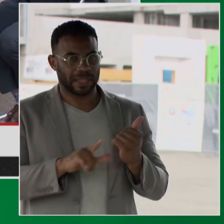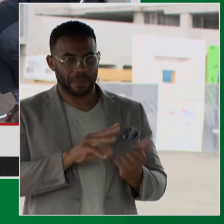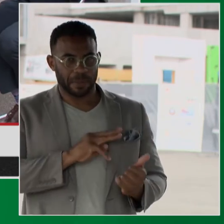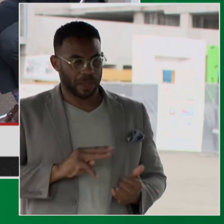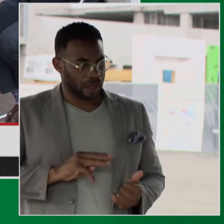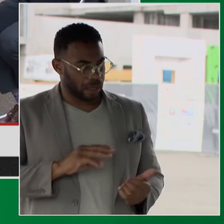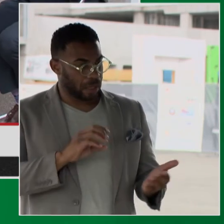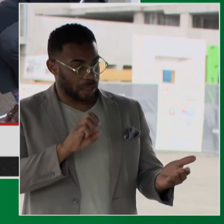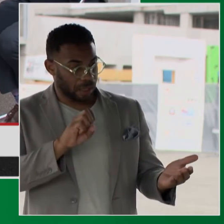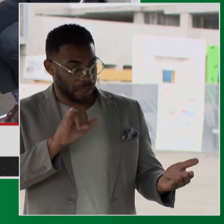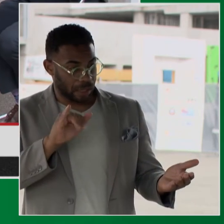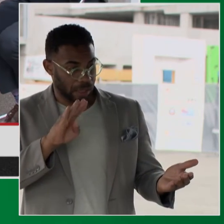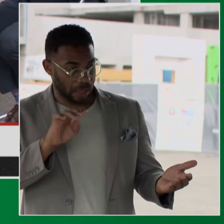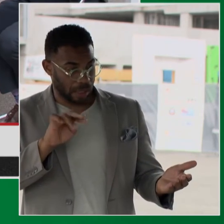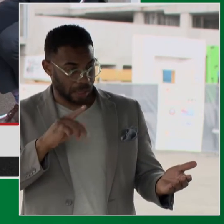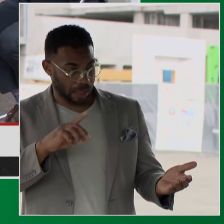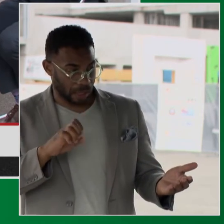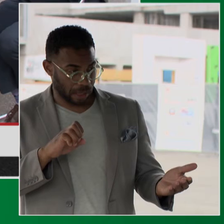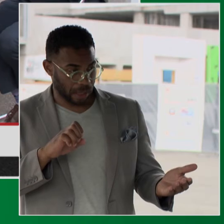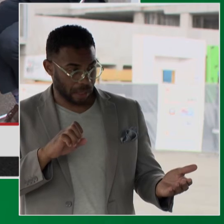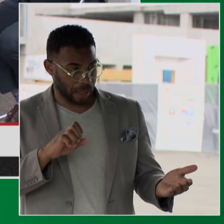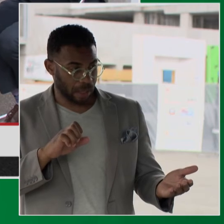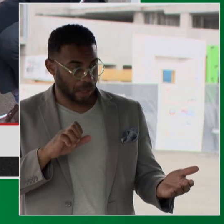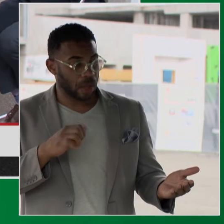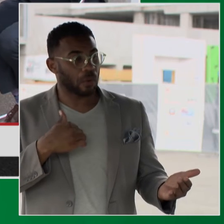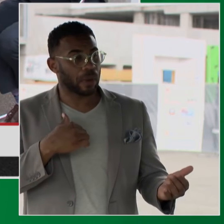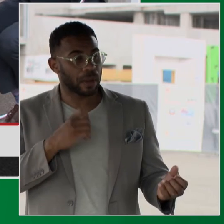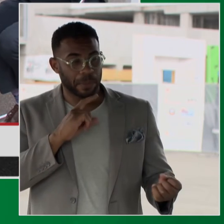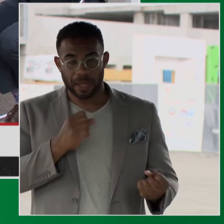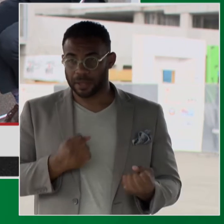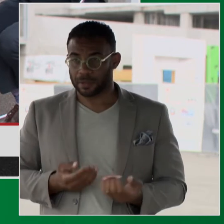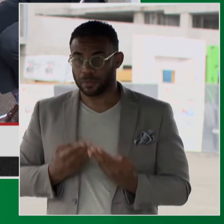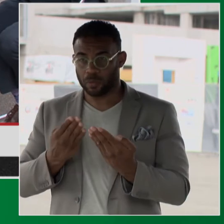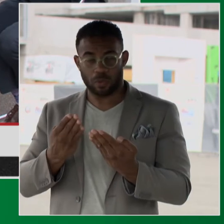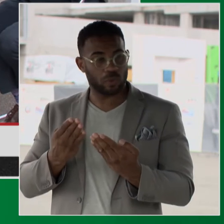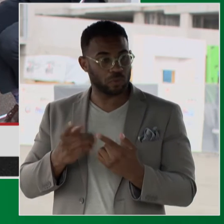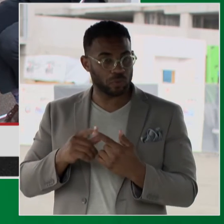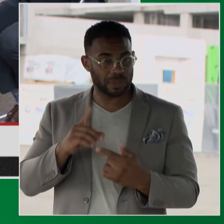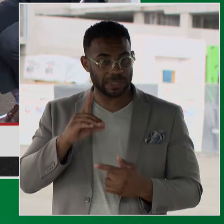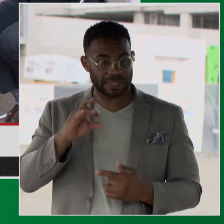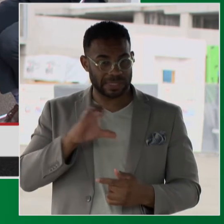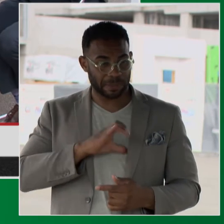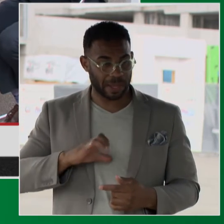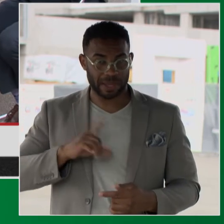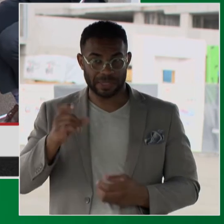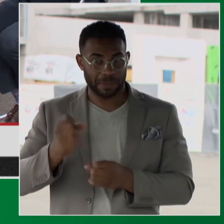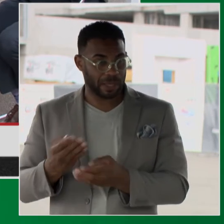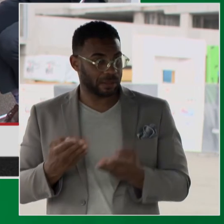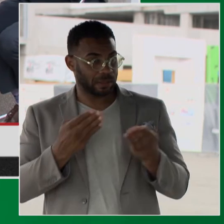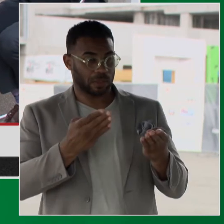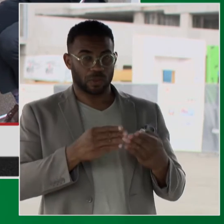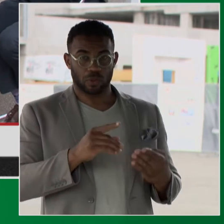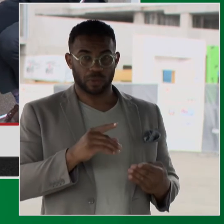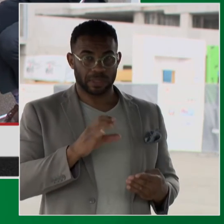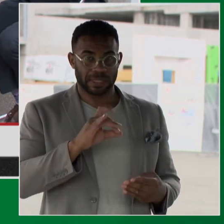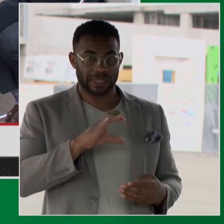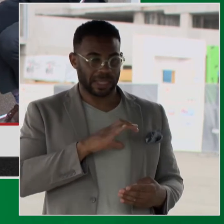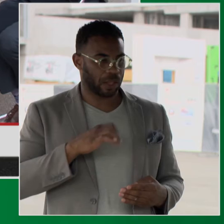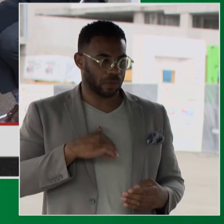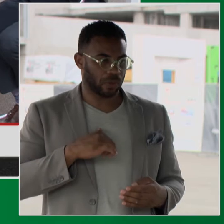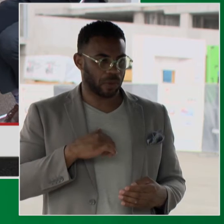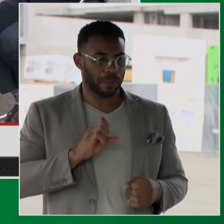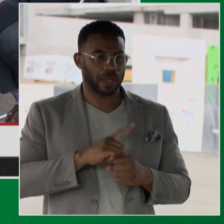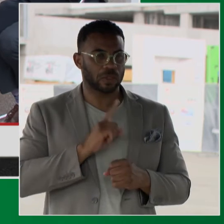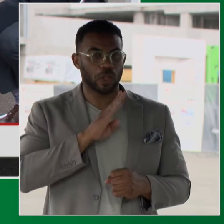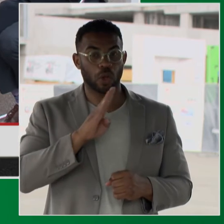of the commitments the mayor made us make to her, and we make, of course, to the council, is that by investing in bringing these jobs to DC, we're going to make sure that they